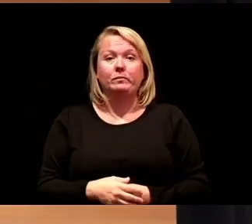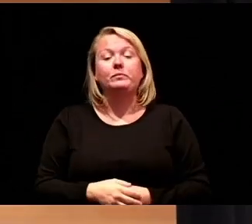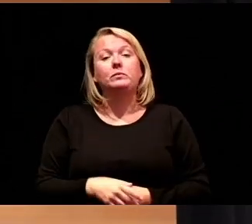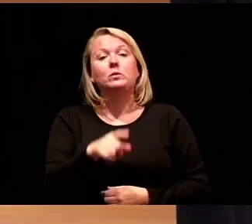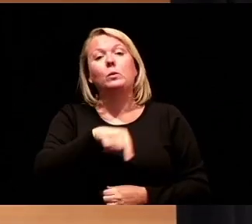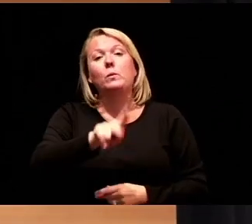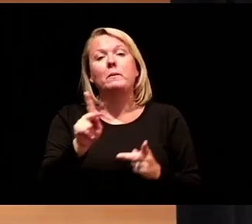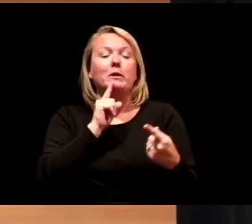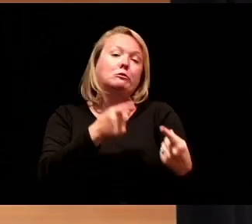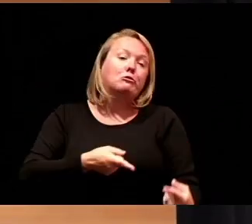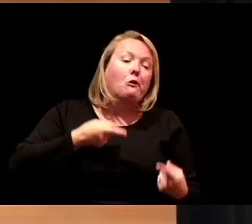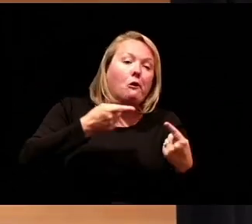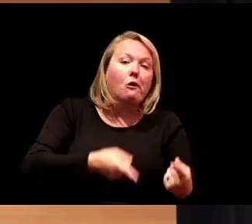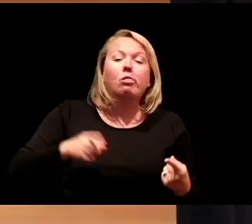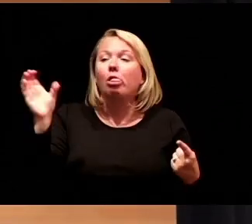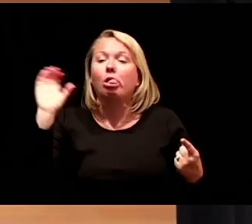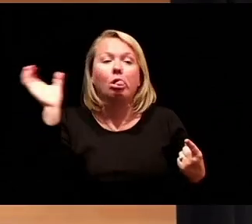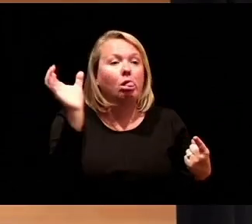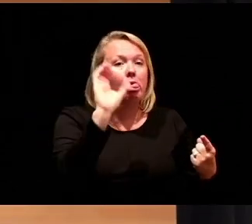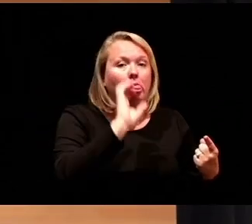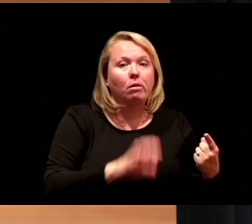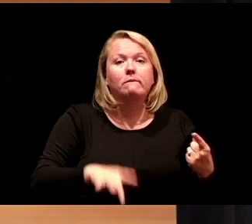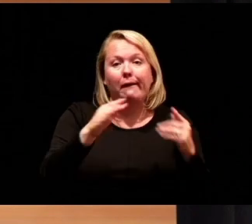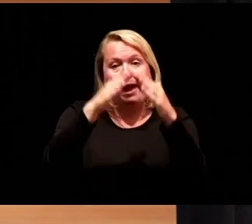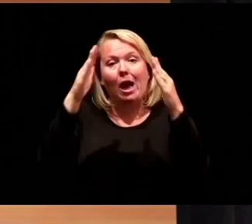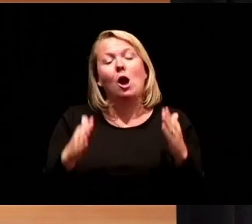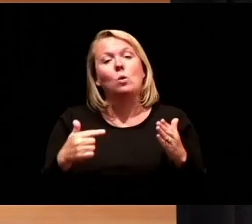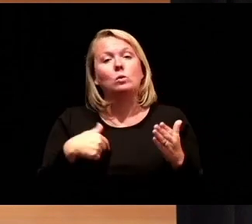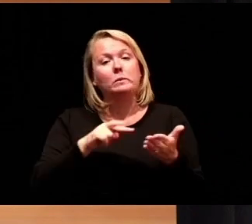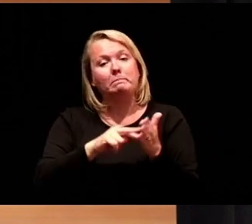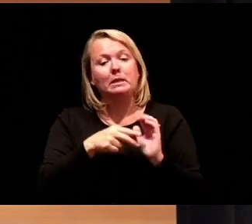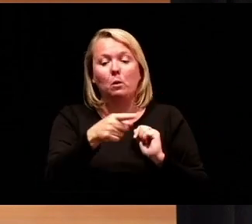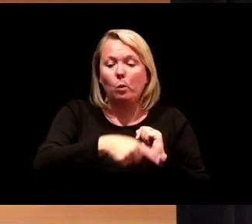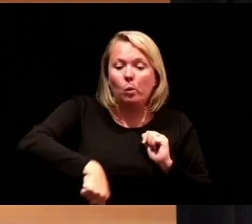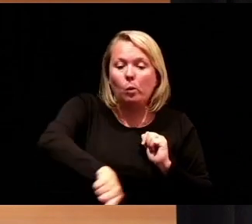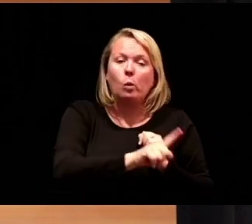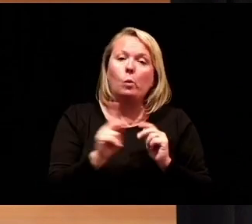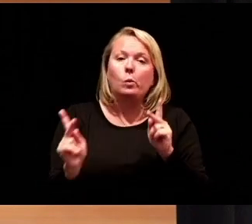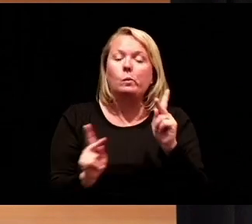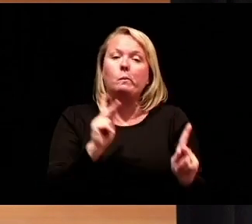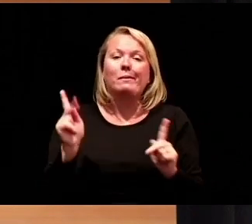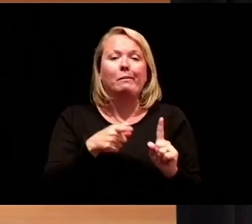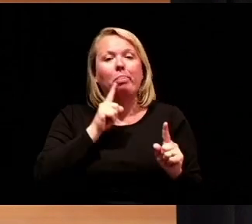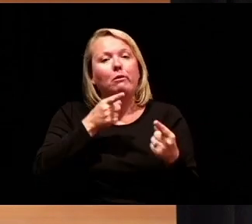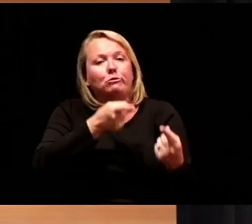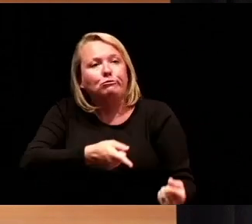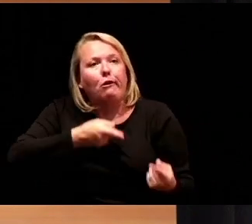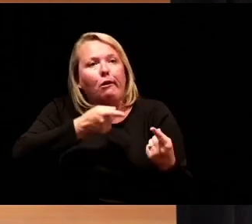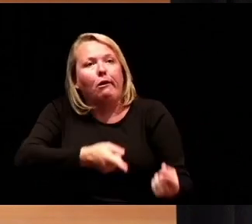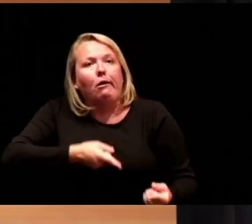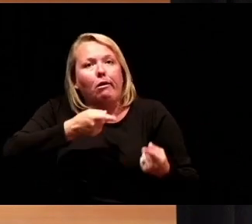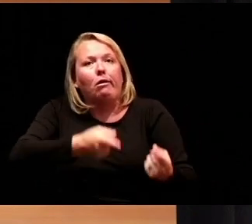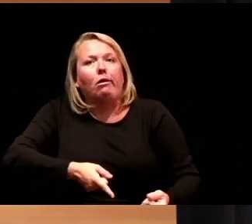an essential need. After air, water, food, you need a house